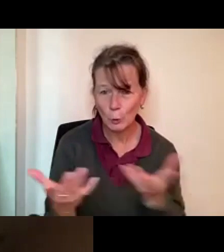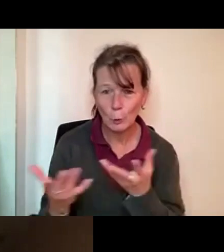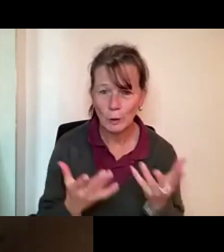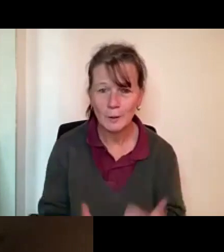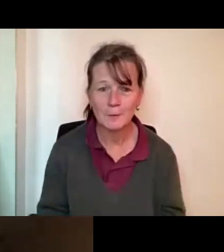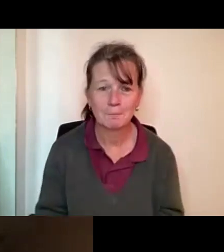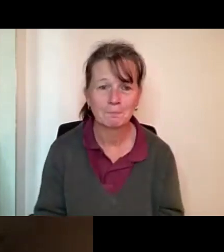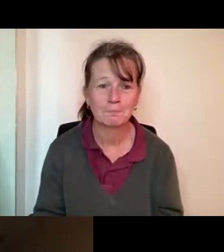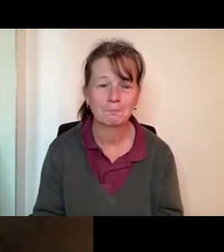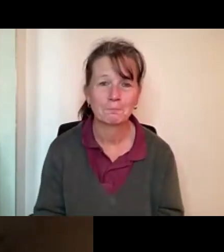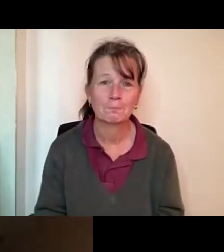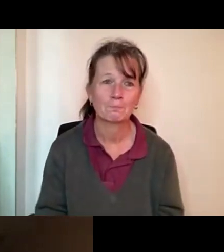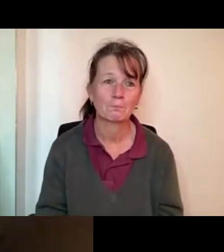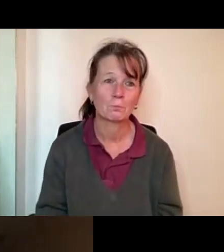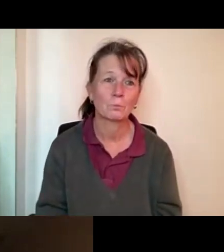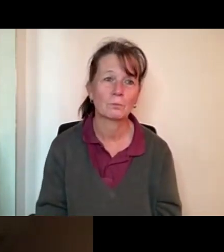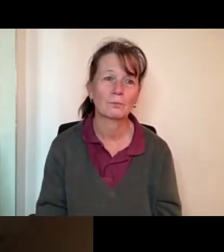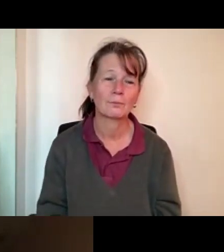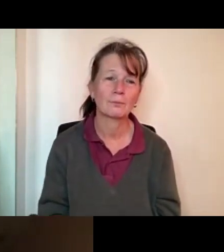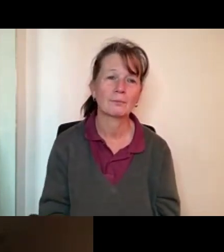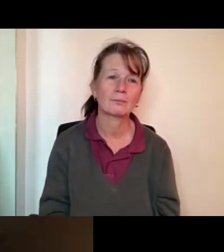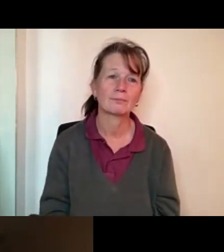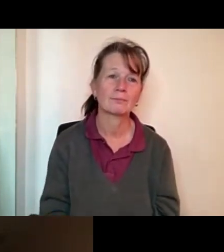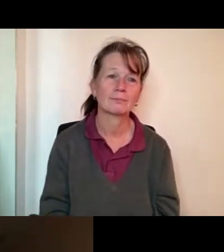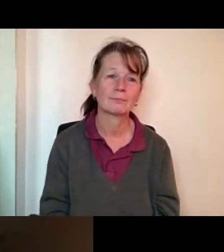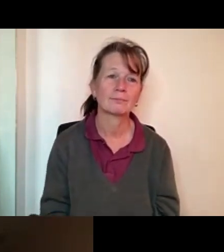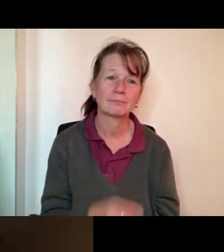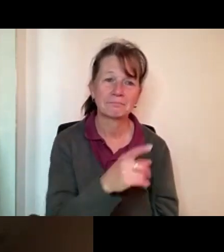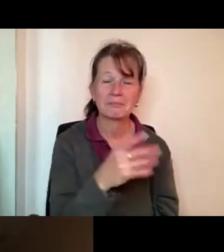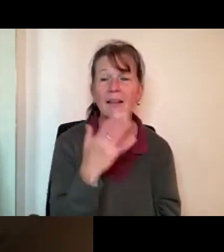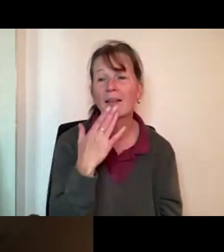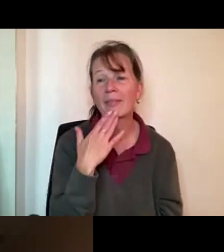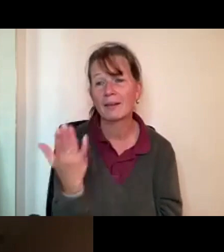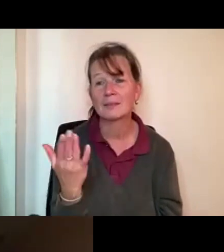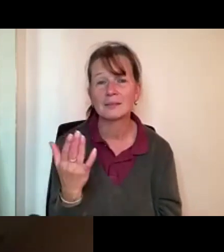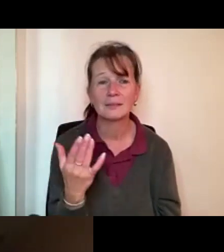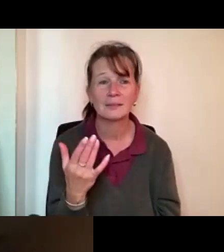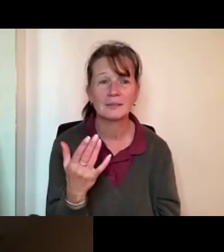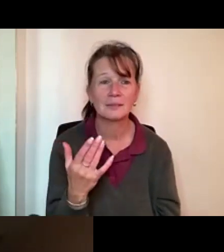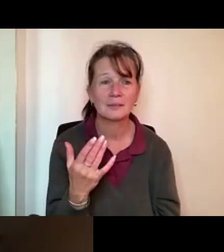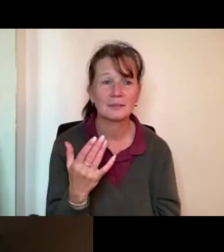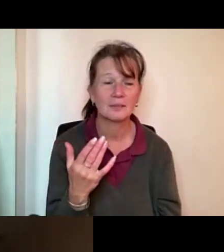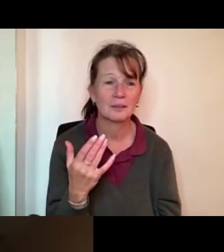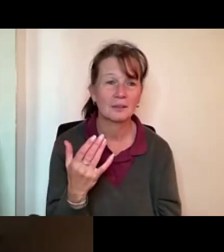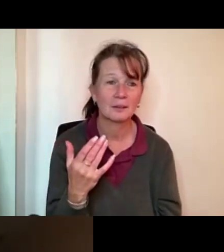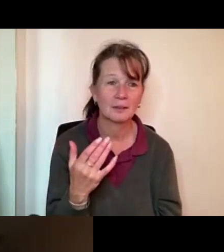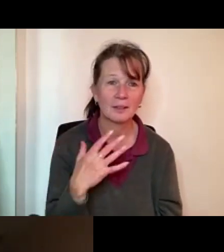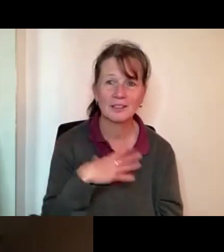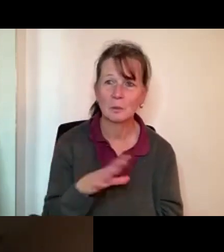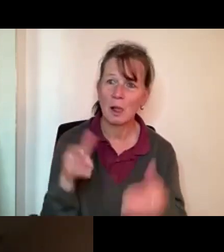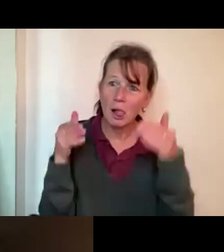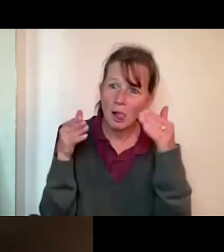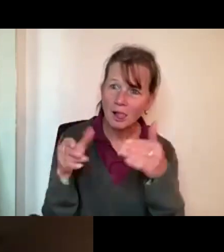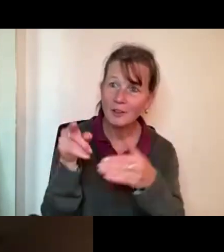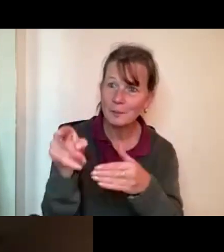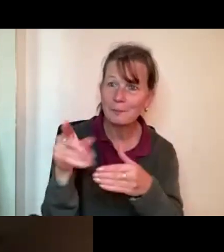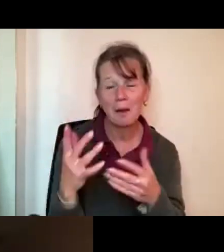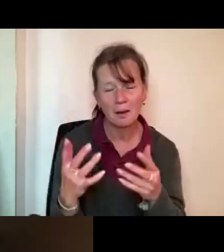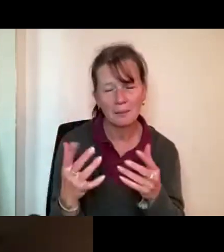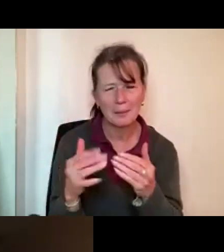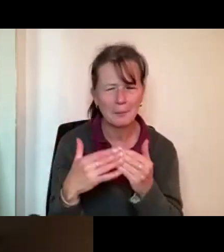No, thanks for that, Toria. And I guess, Ryland, to put you on the spot a little bit,